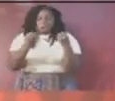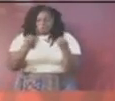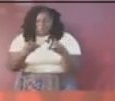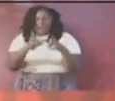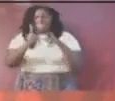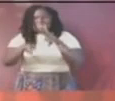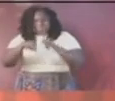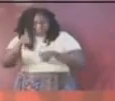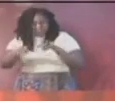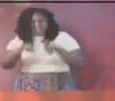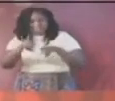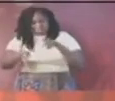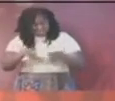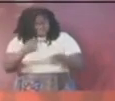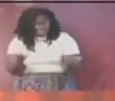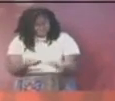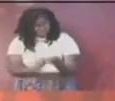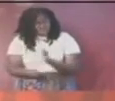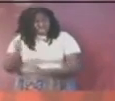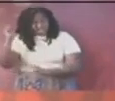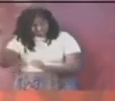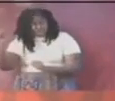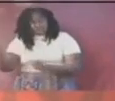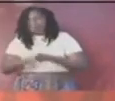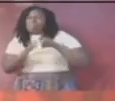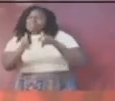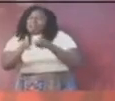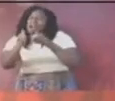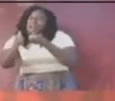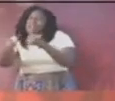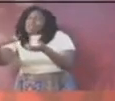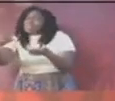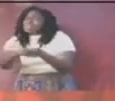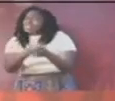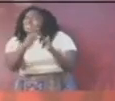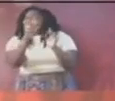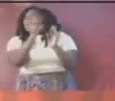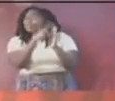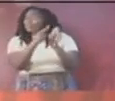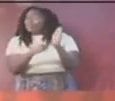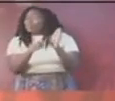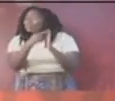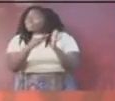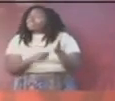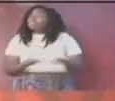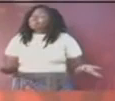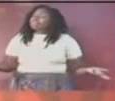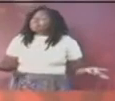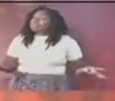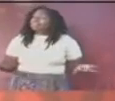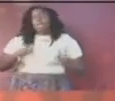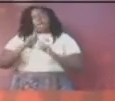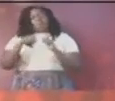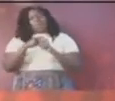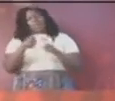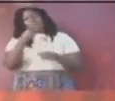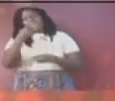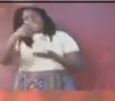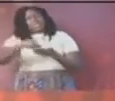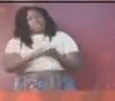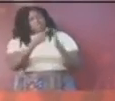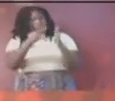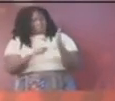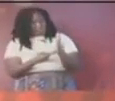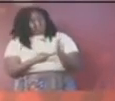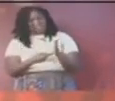restrictions. Now, one of the things that we do notice is that when restrictions are put into place, there's always groups of individuals looking at